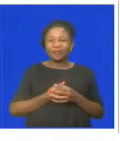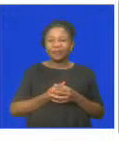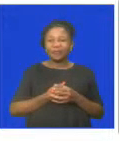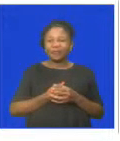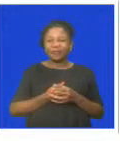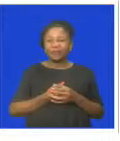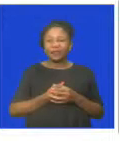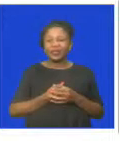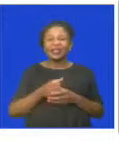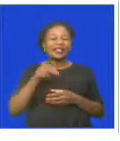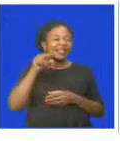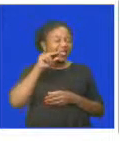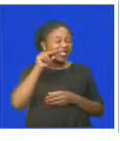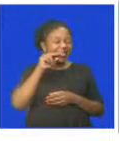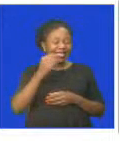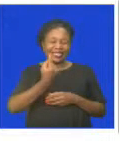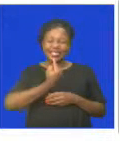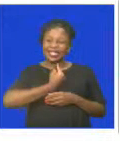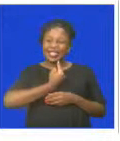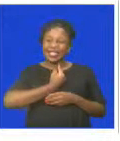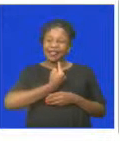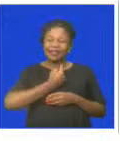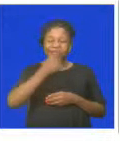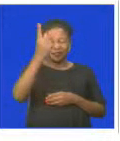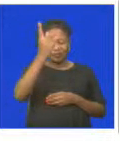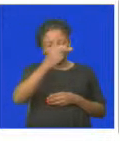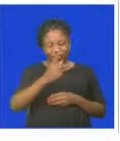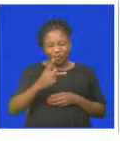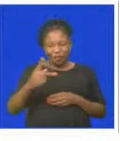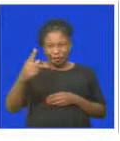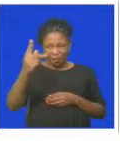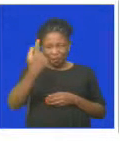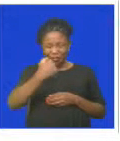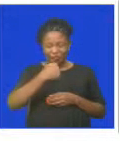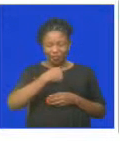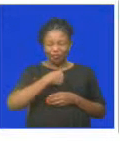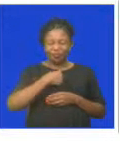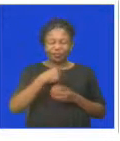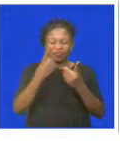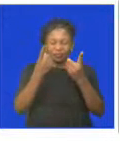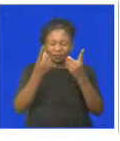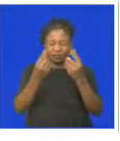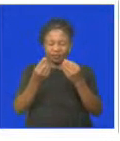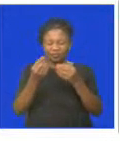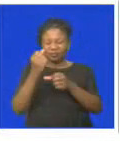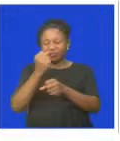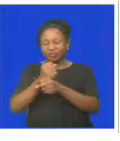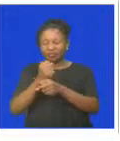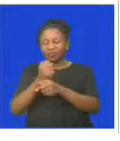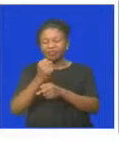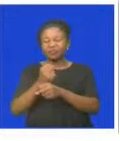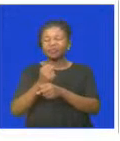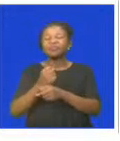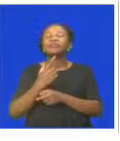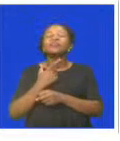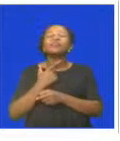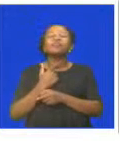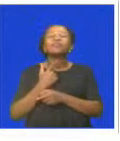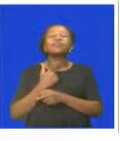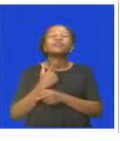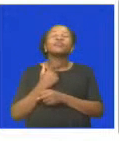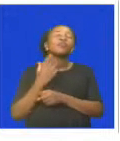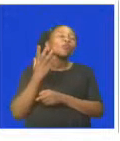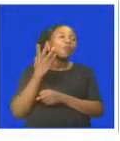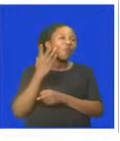Draw yourself doing the job you would like to do when you get old